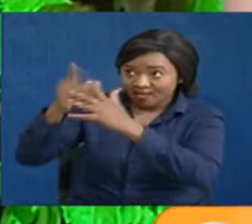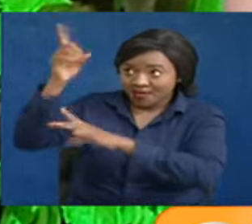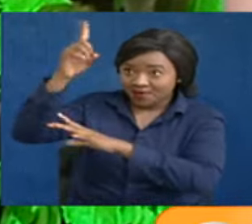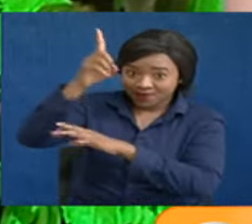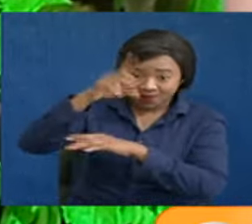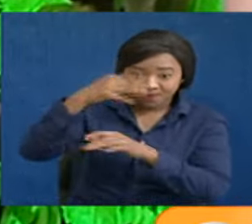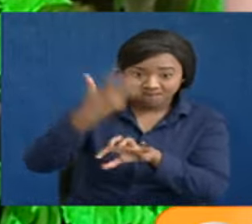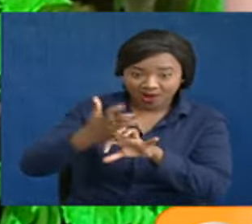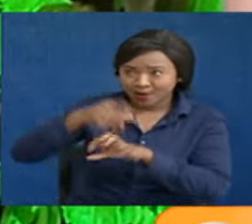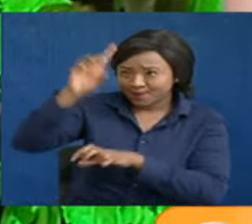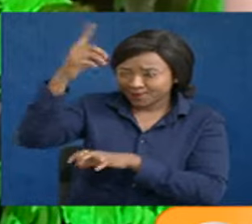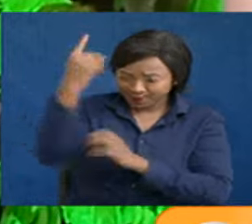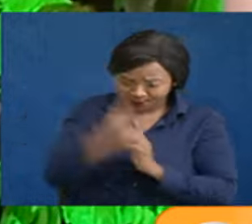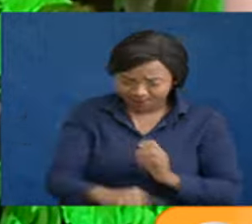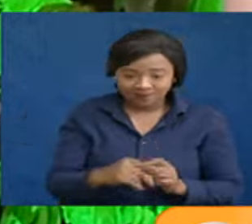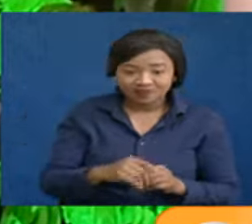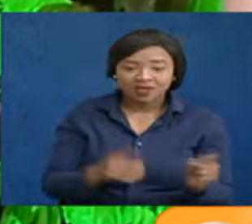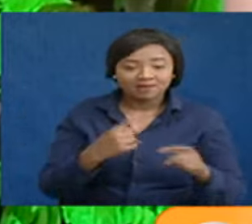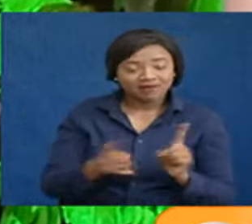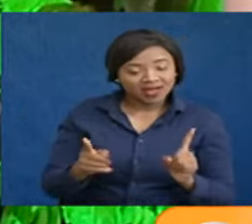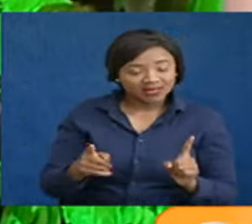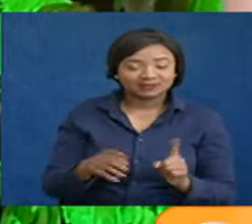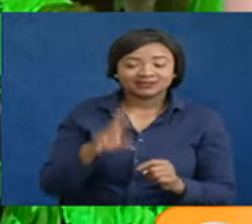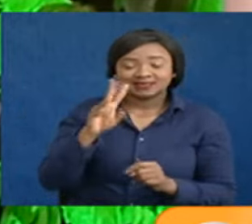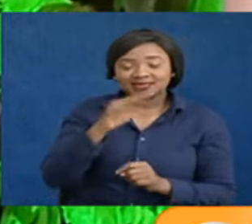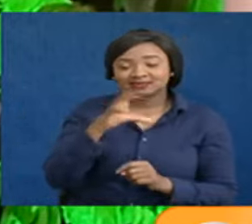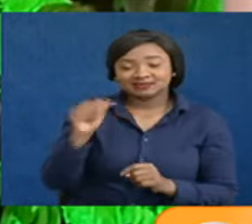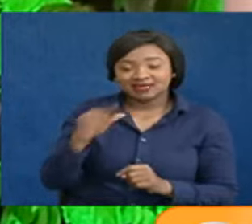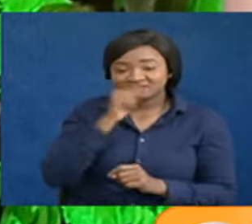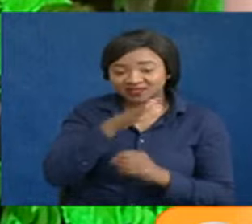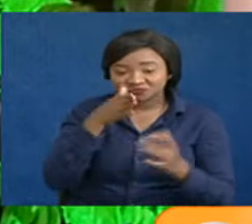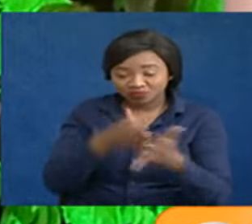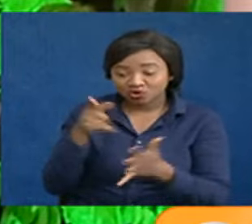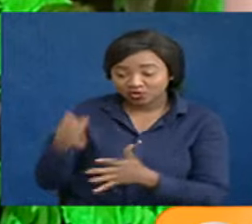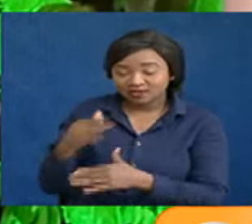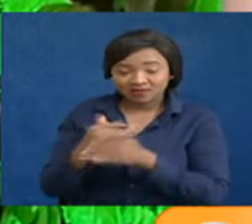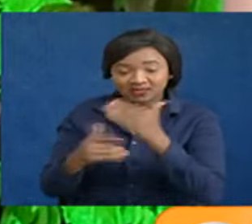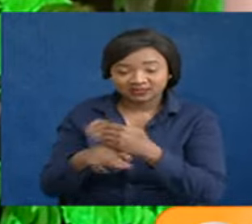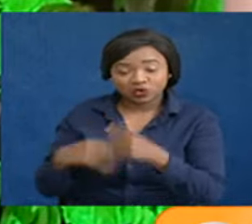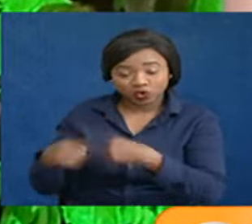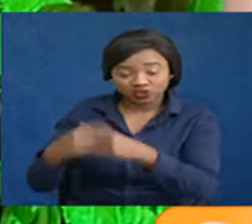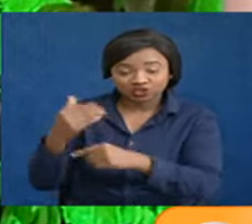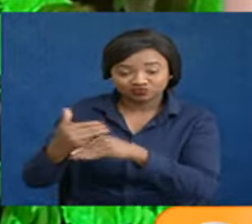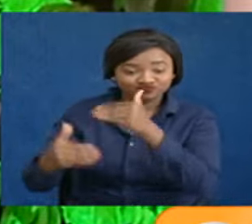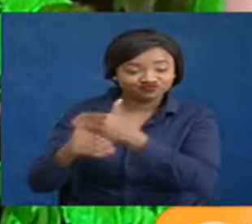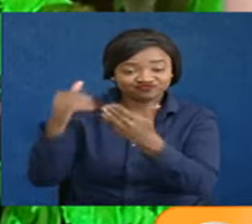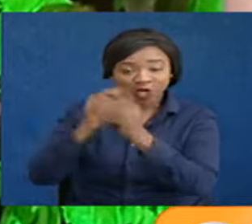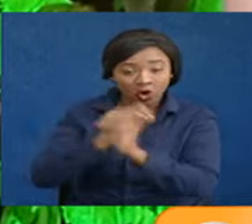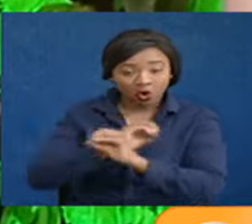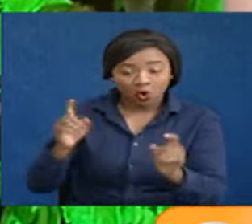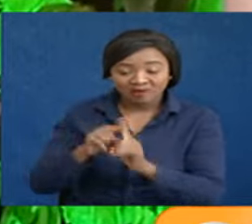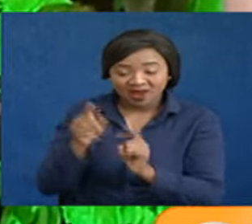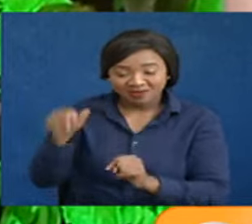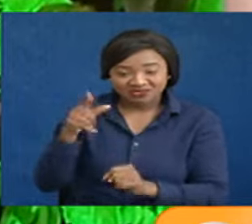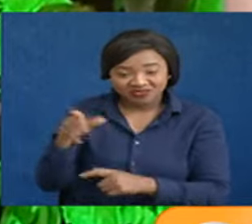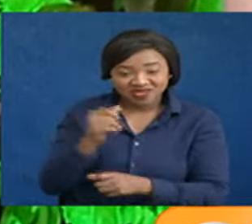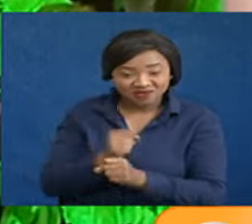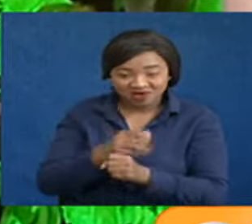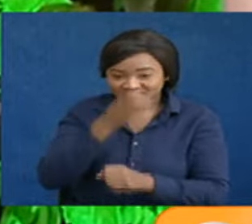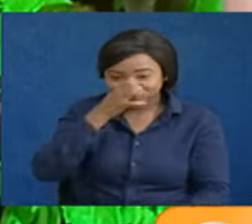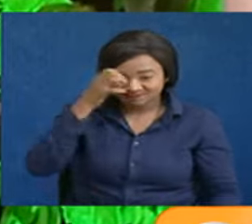National Construction Authority, that is the NCA, had stopped the construction in April 15th this year, but the developer ignored the notice